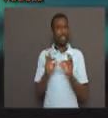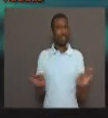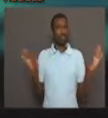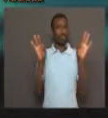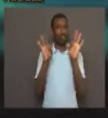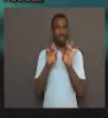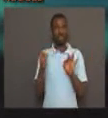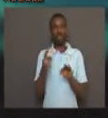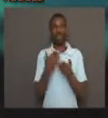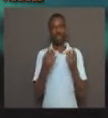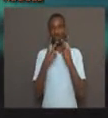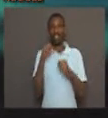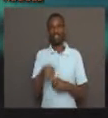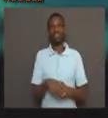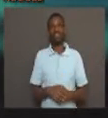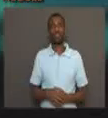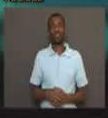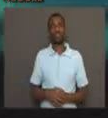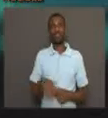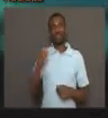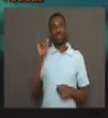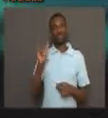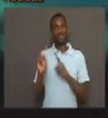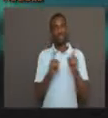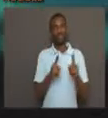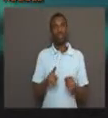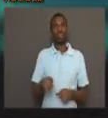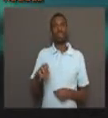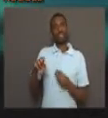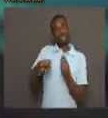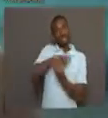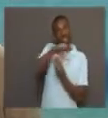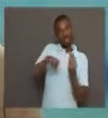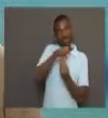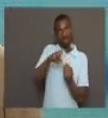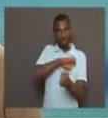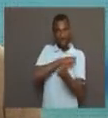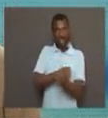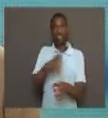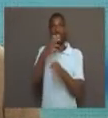find electrons with energy between the rings.